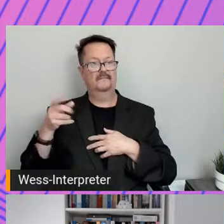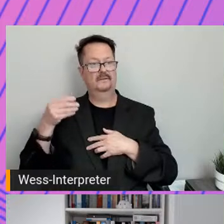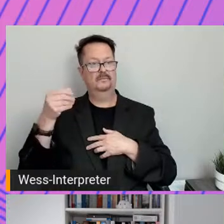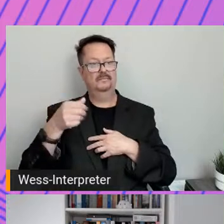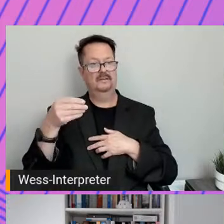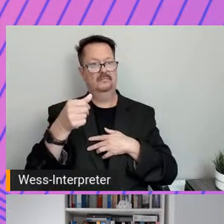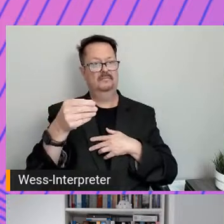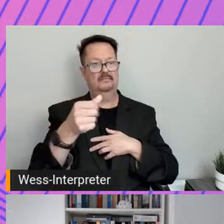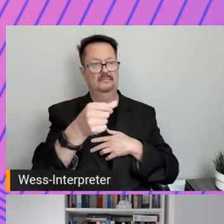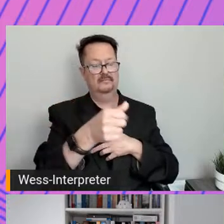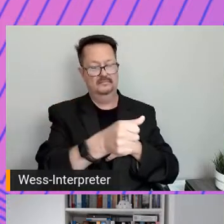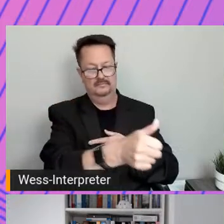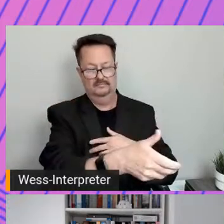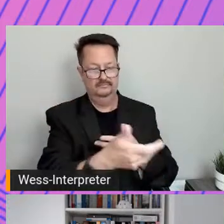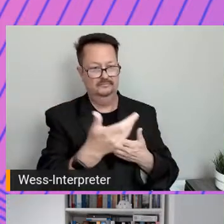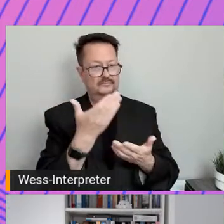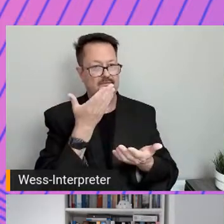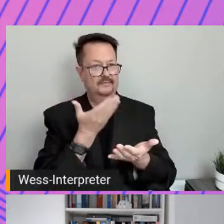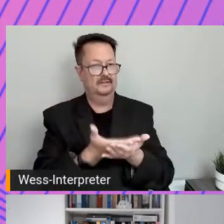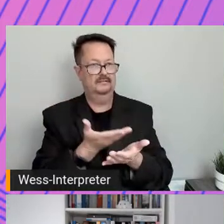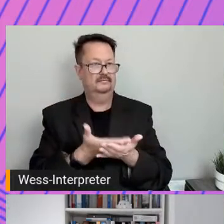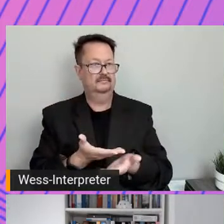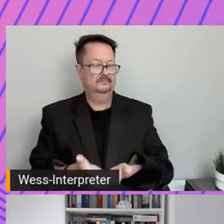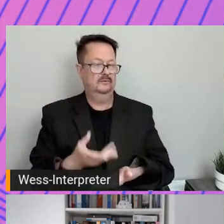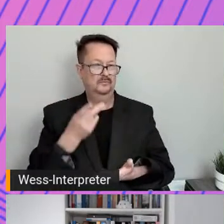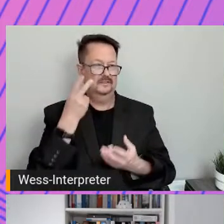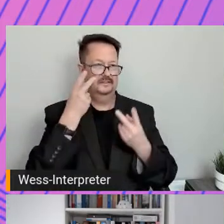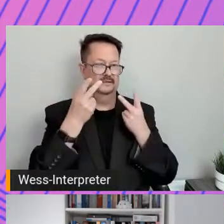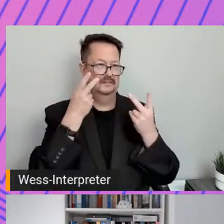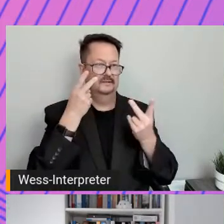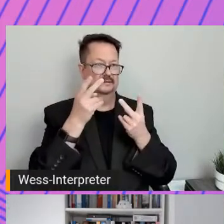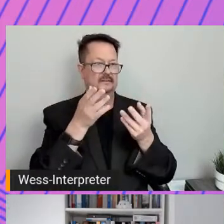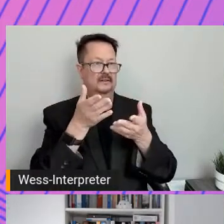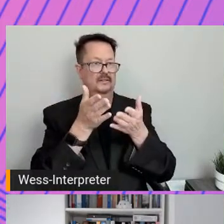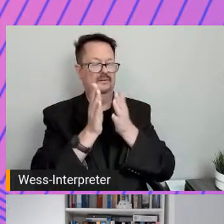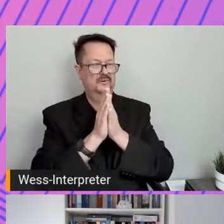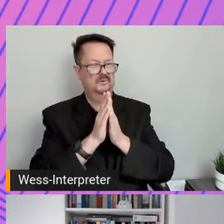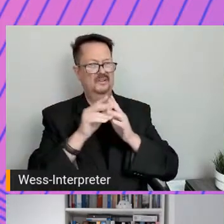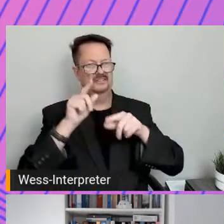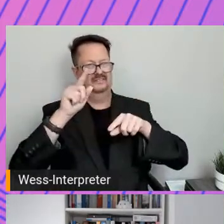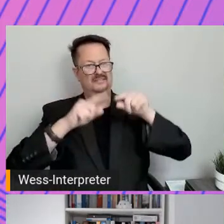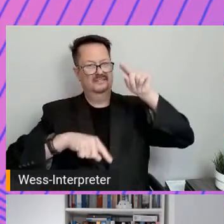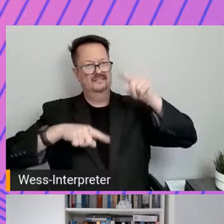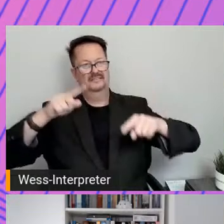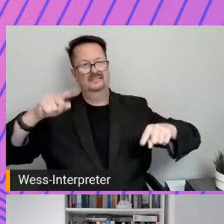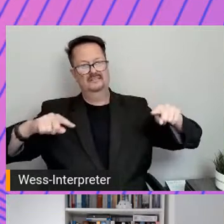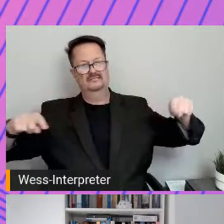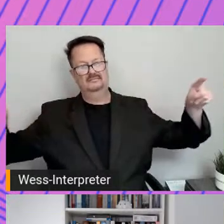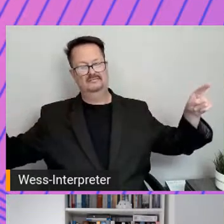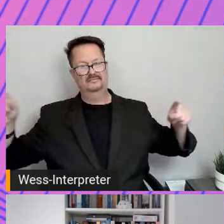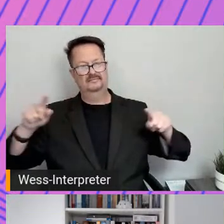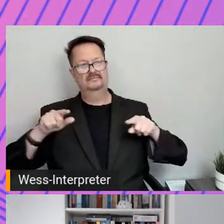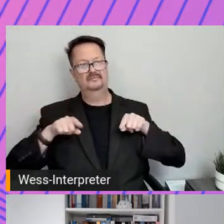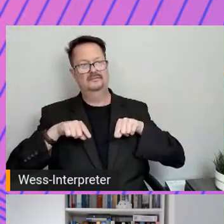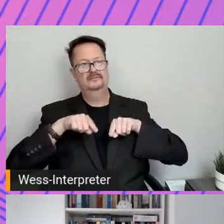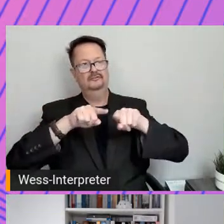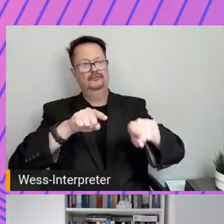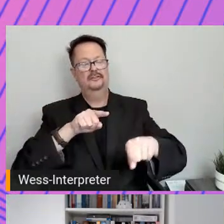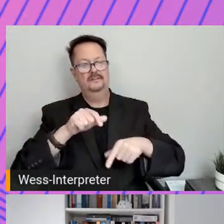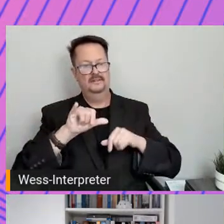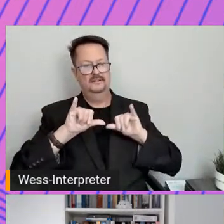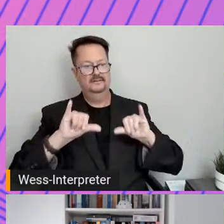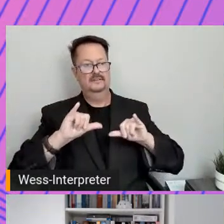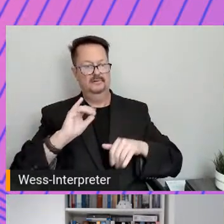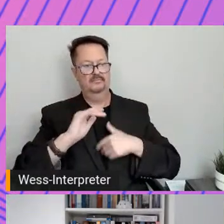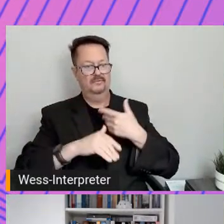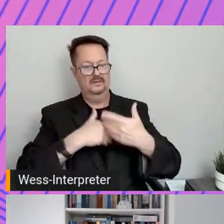And then, we see these requests, they basically are staggered out within the same process. And that single application